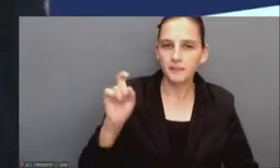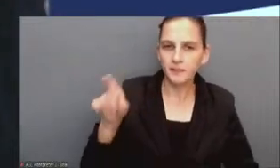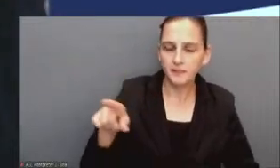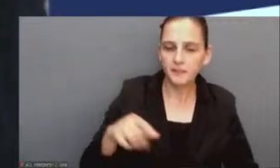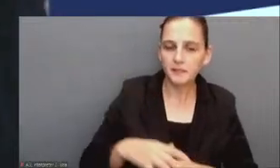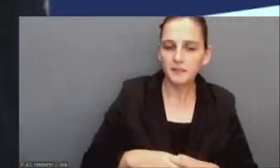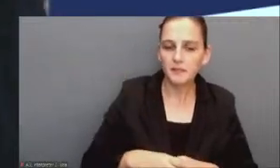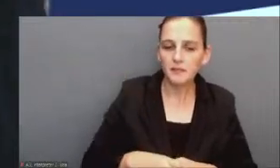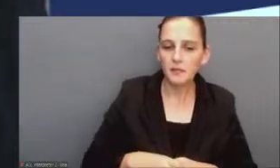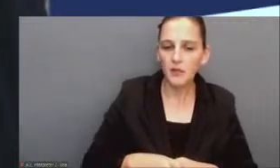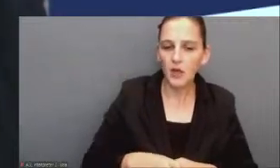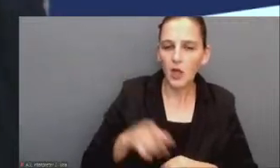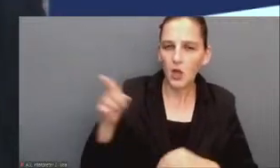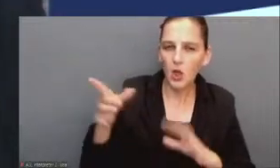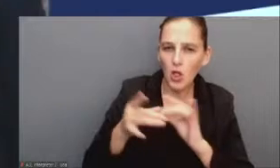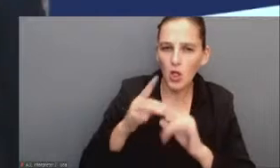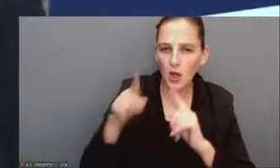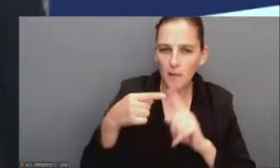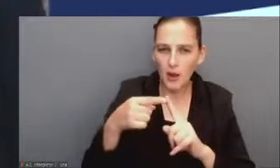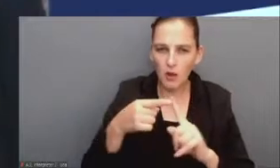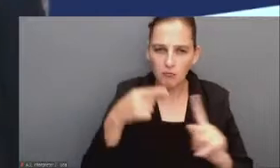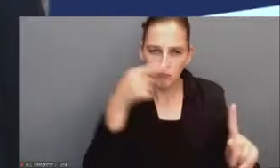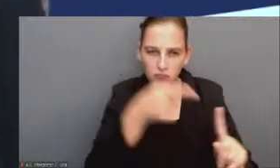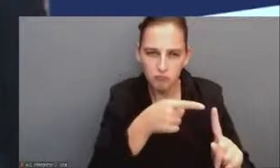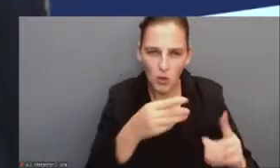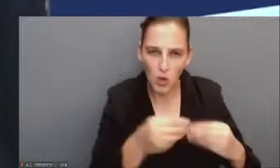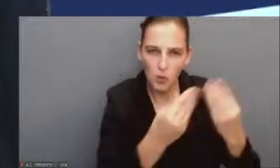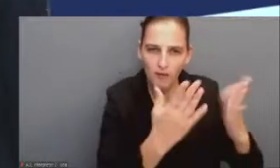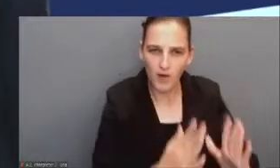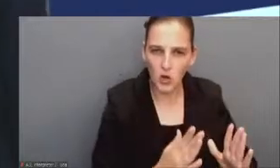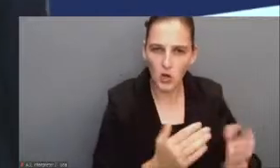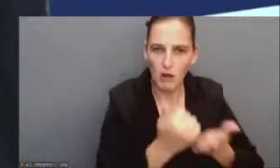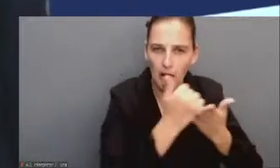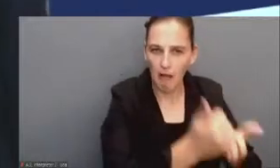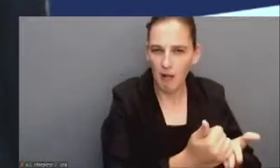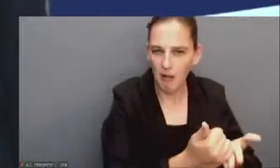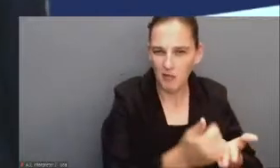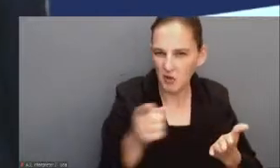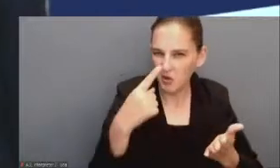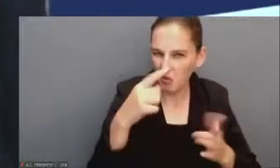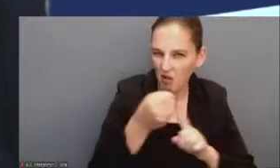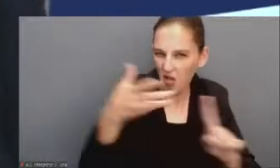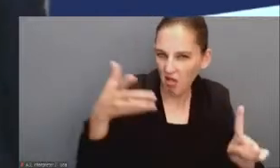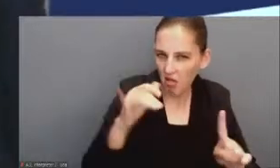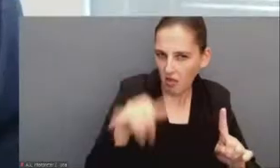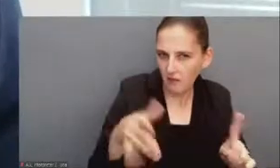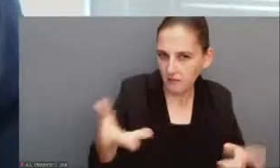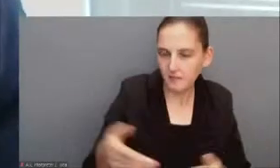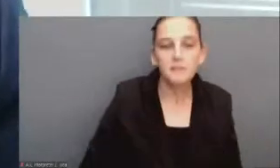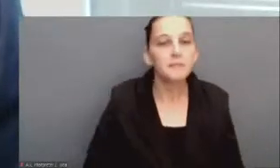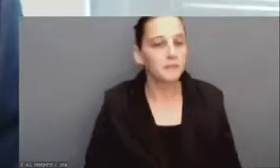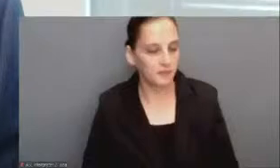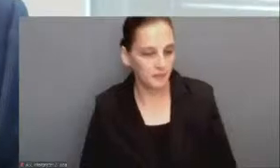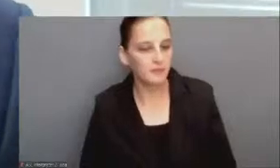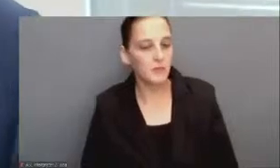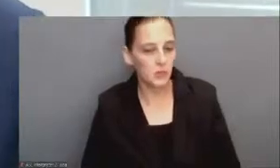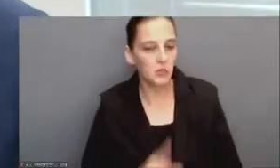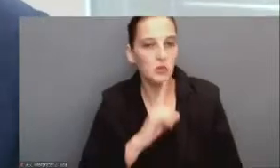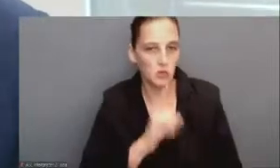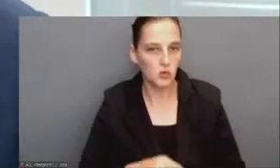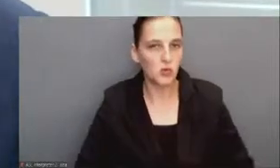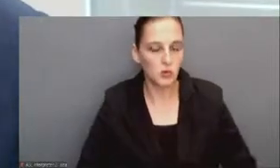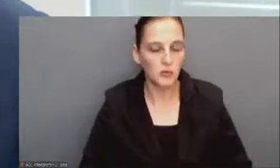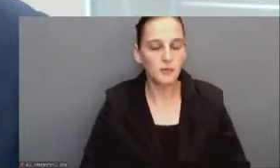you talked about targeting provider relief to need, and perhaps you can speak a little bit more to that. Sure. So there's been